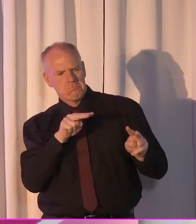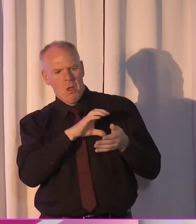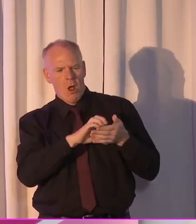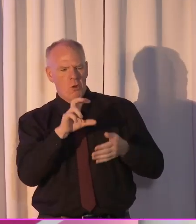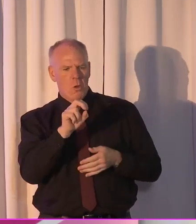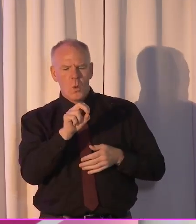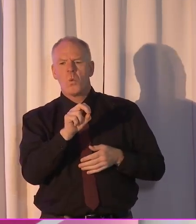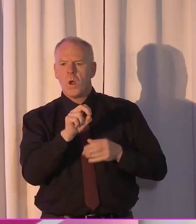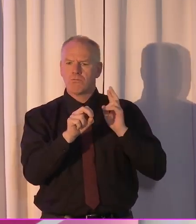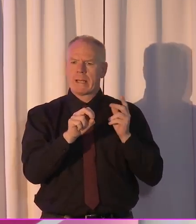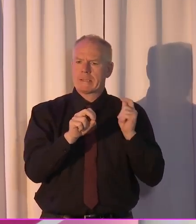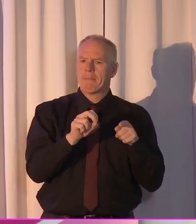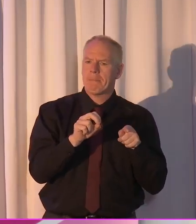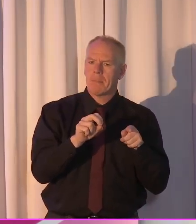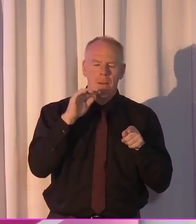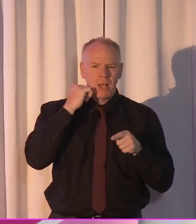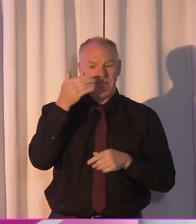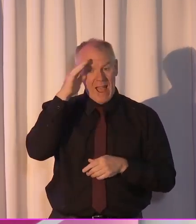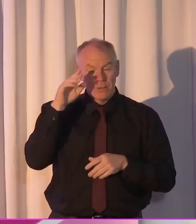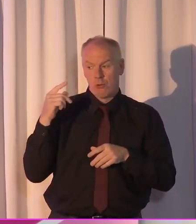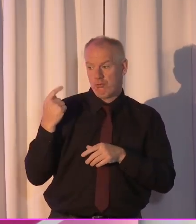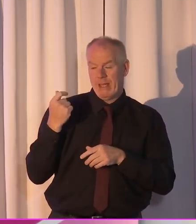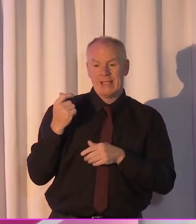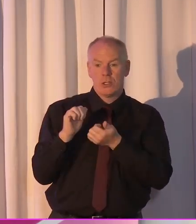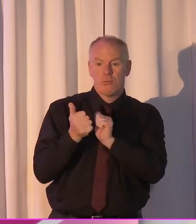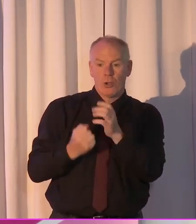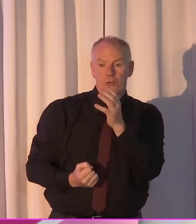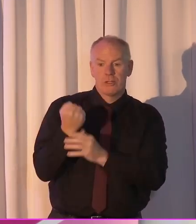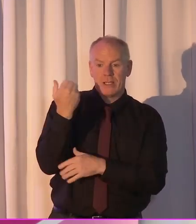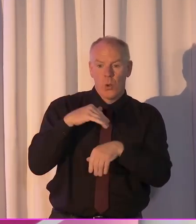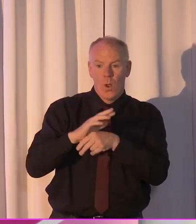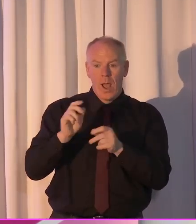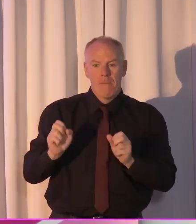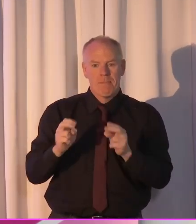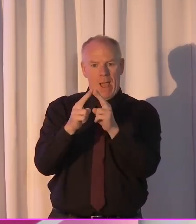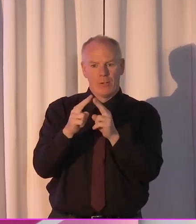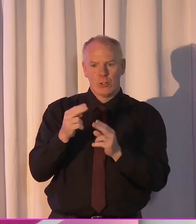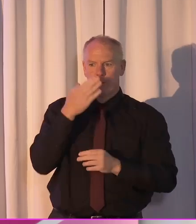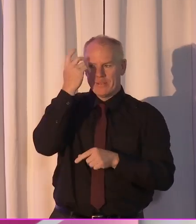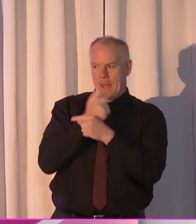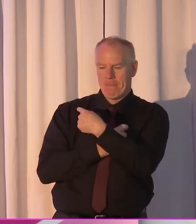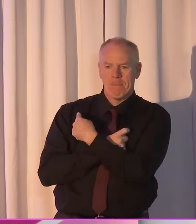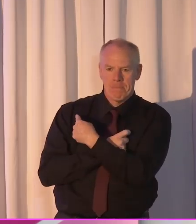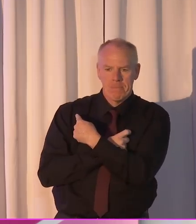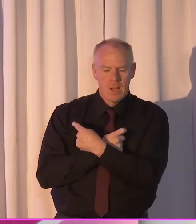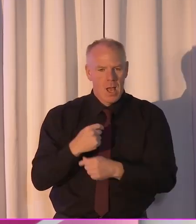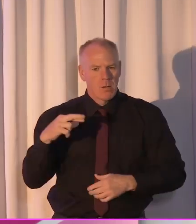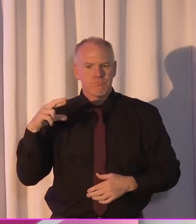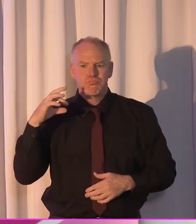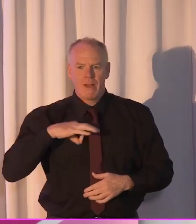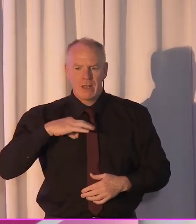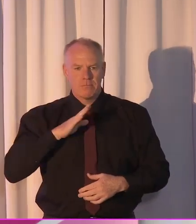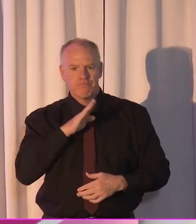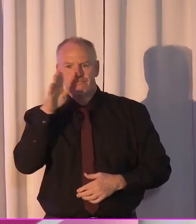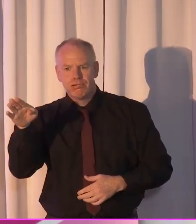is a particular timely given Ireland's recent sporting success in Paris this summer. I was privileged to attend